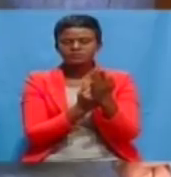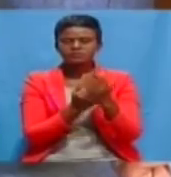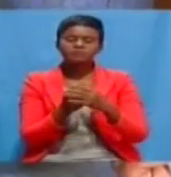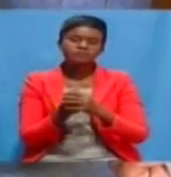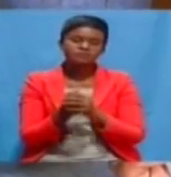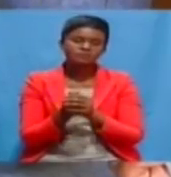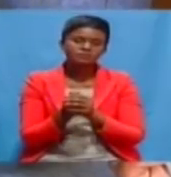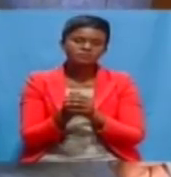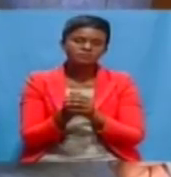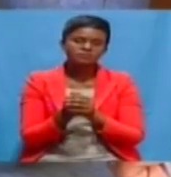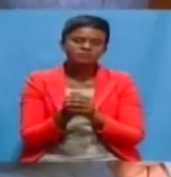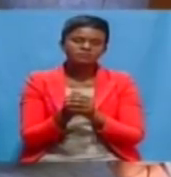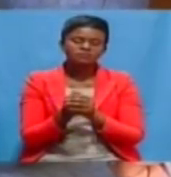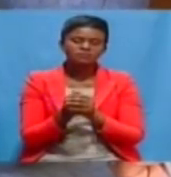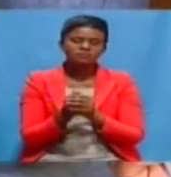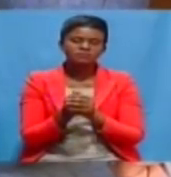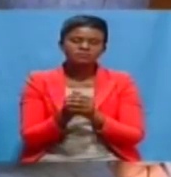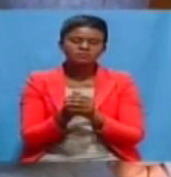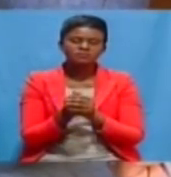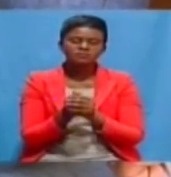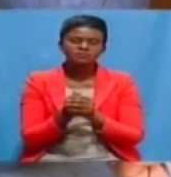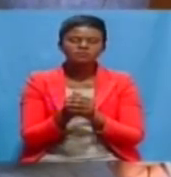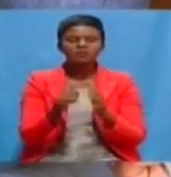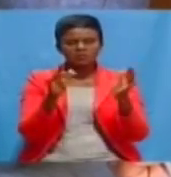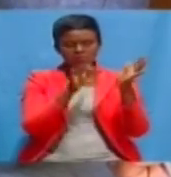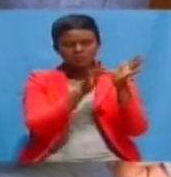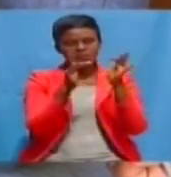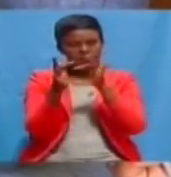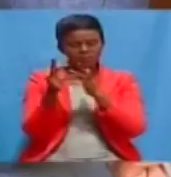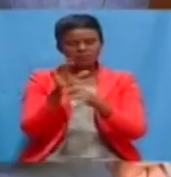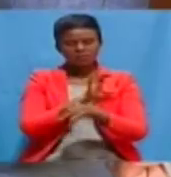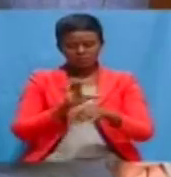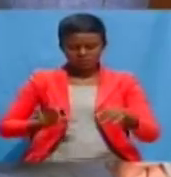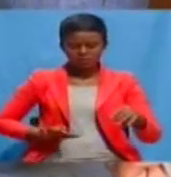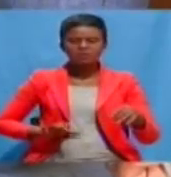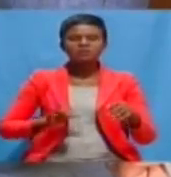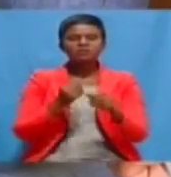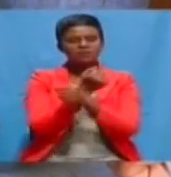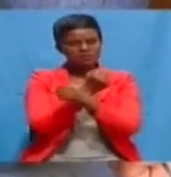And when I look at Jesus Christ, our Savior,